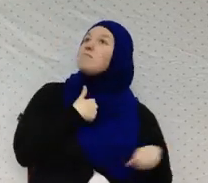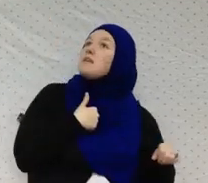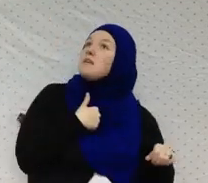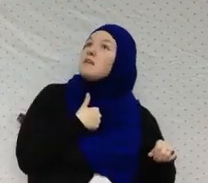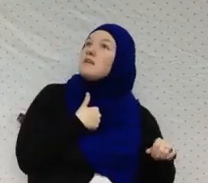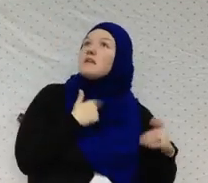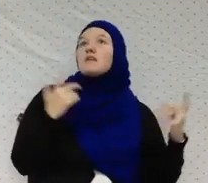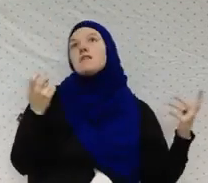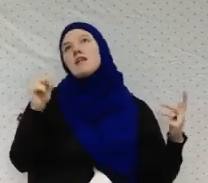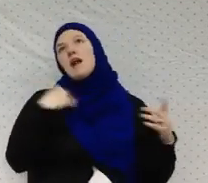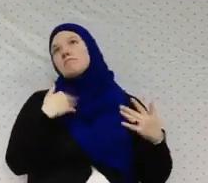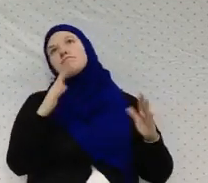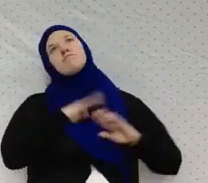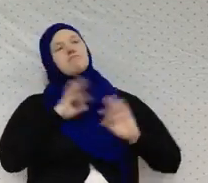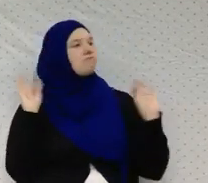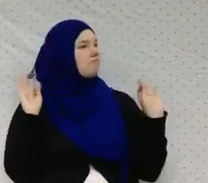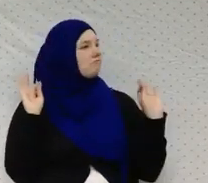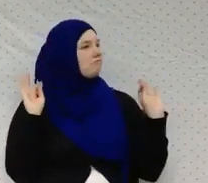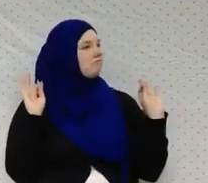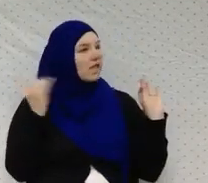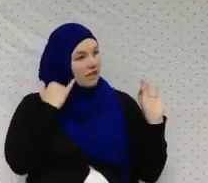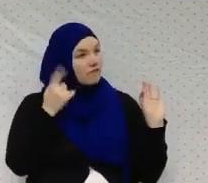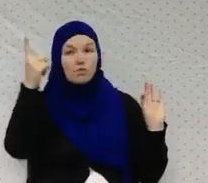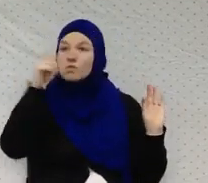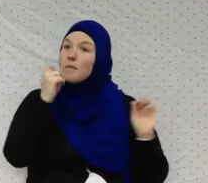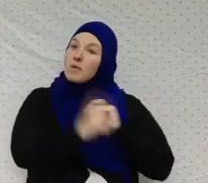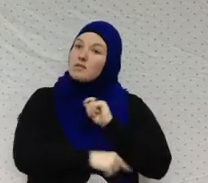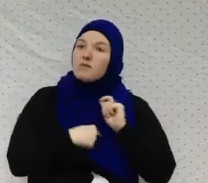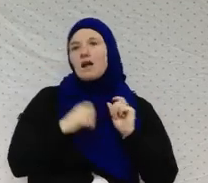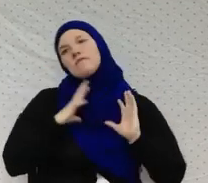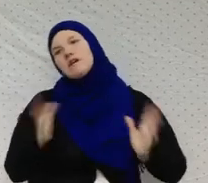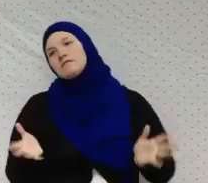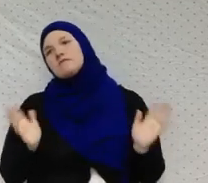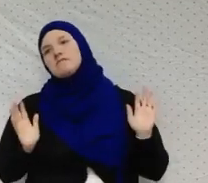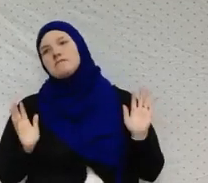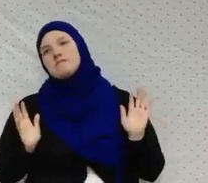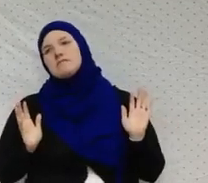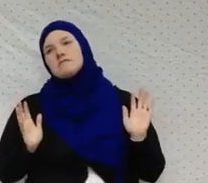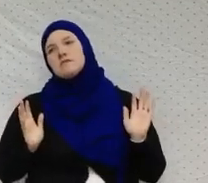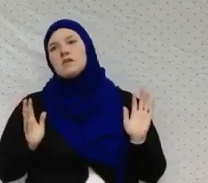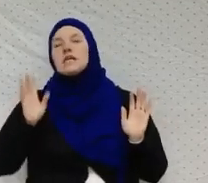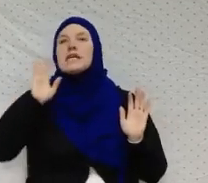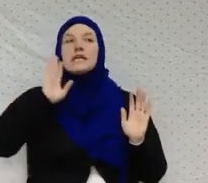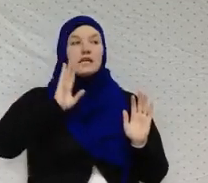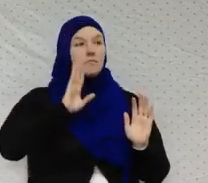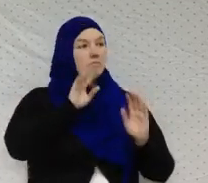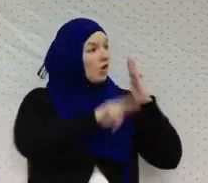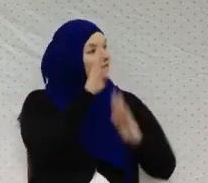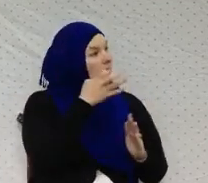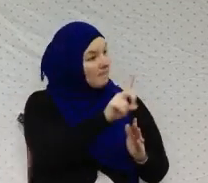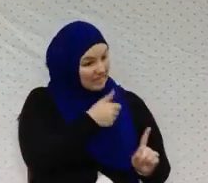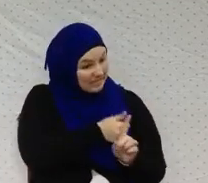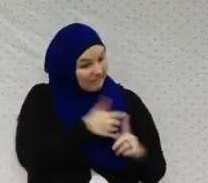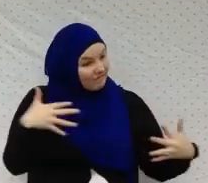are not allowing this as a punishment for me, I'm okay. So long as this is not punishment. So